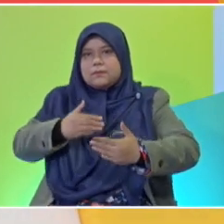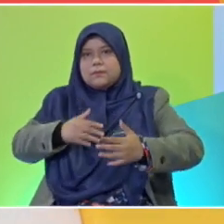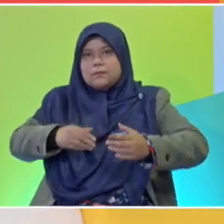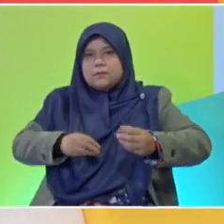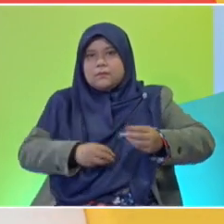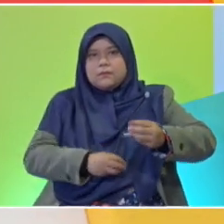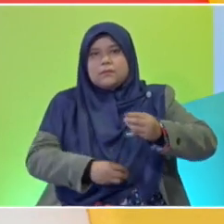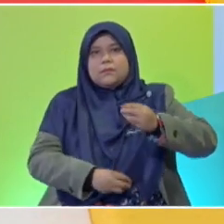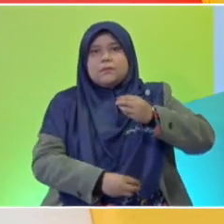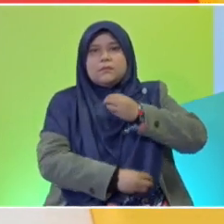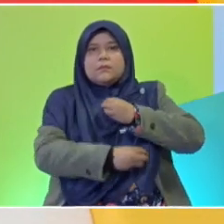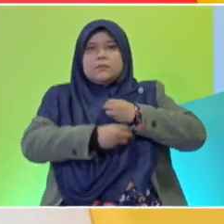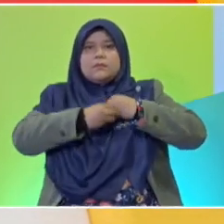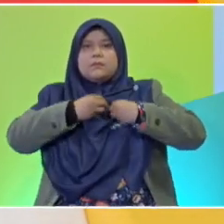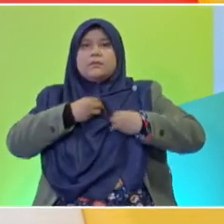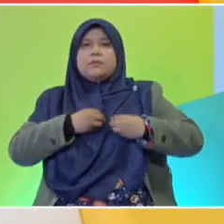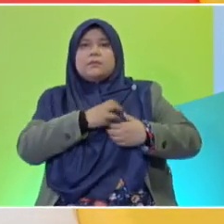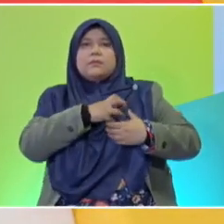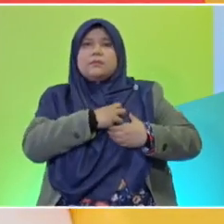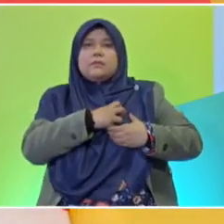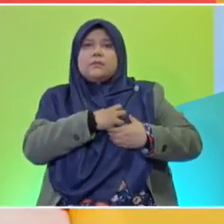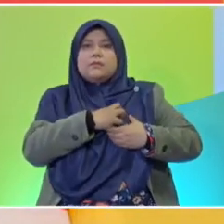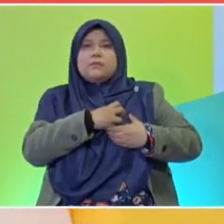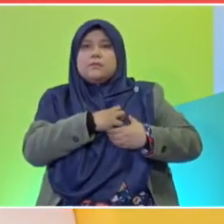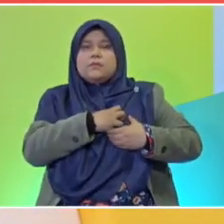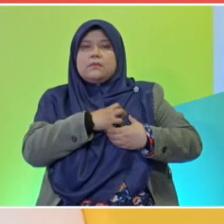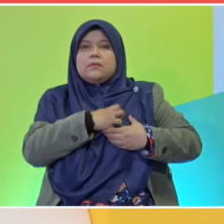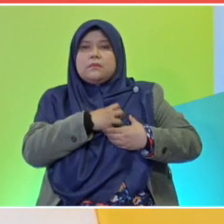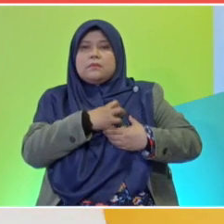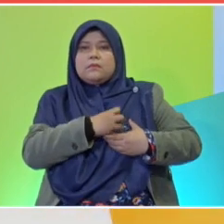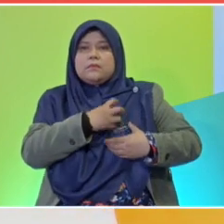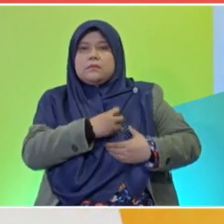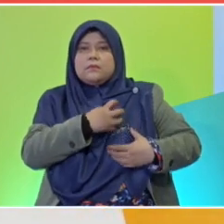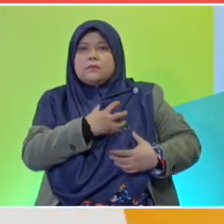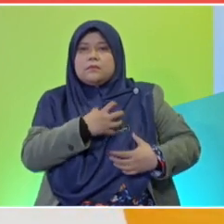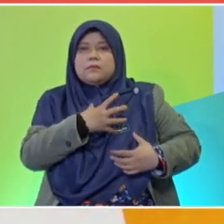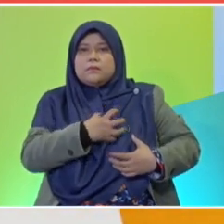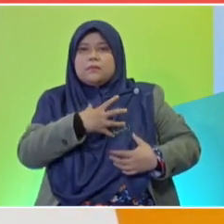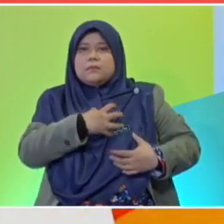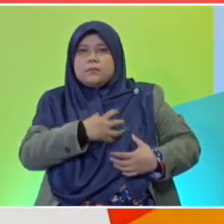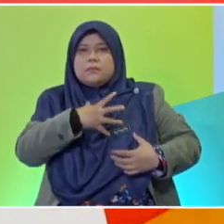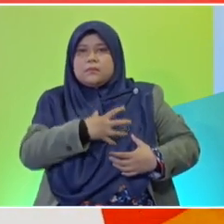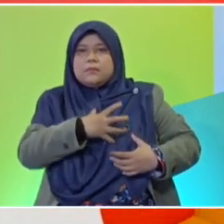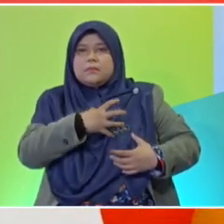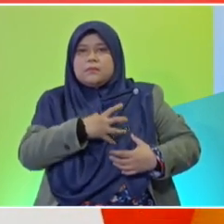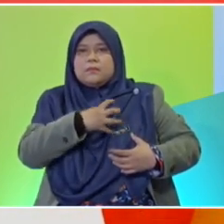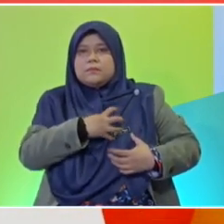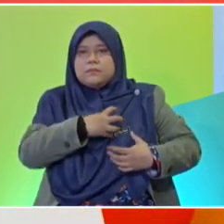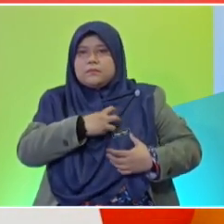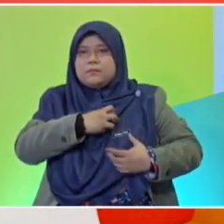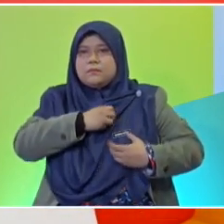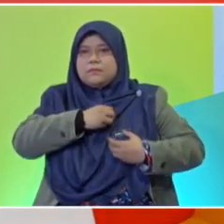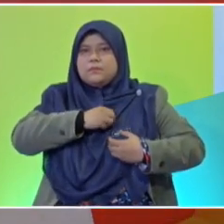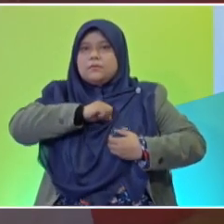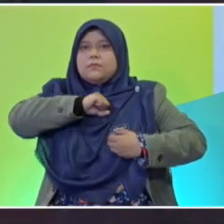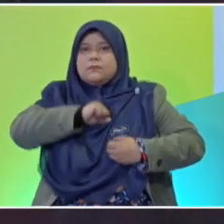to the heart. And over here at the heart will pump, giving it more